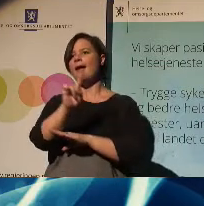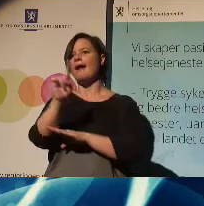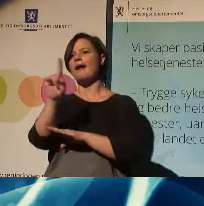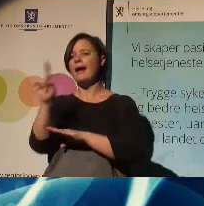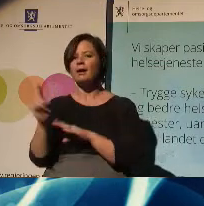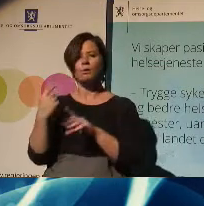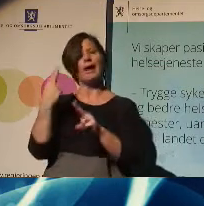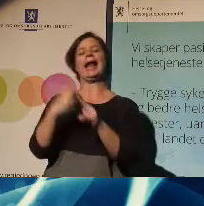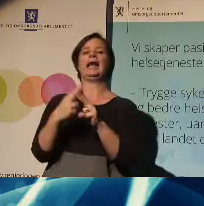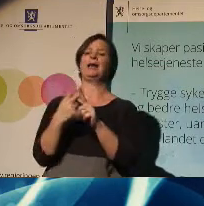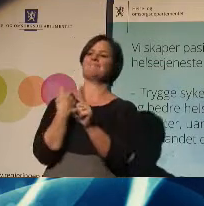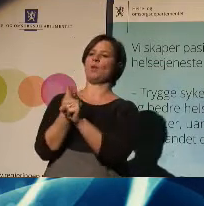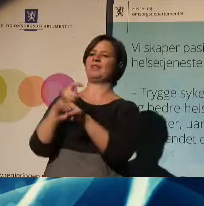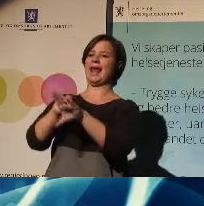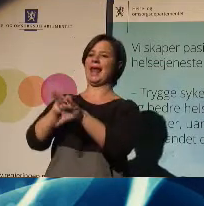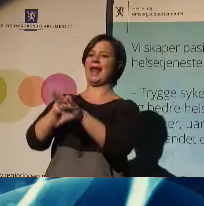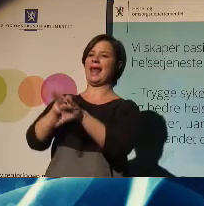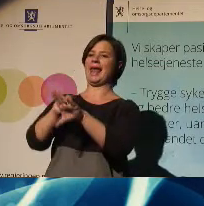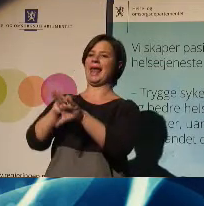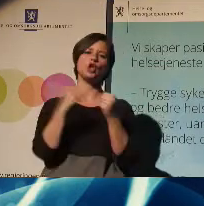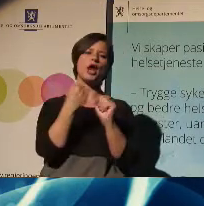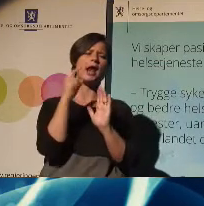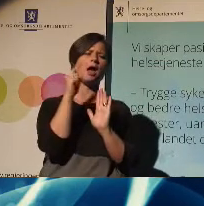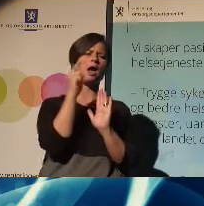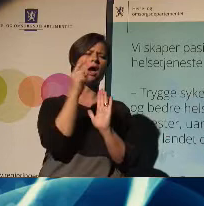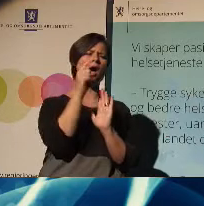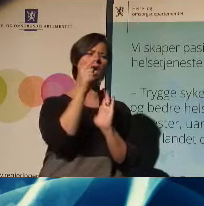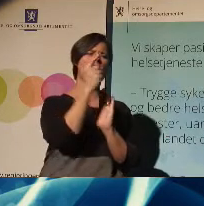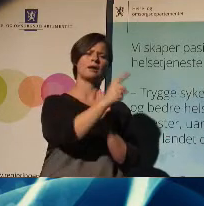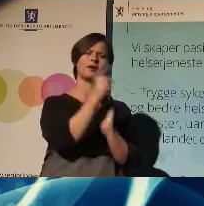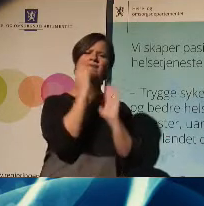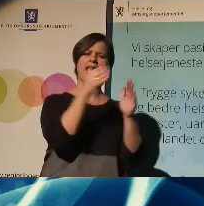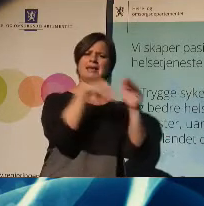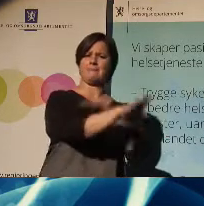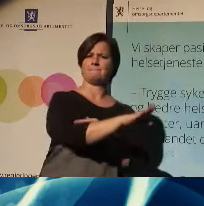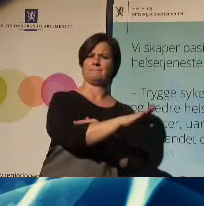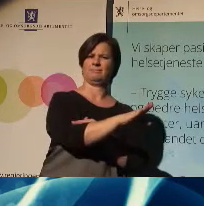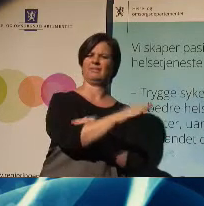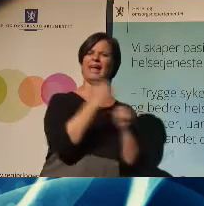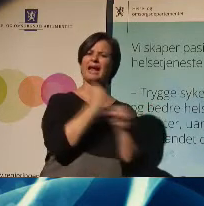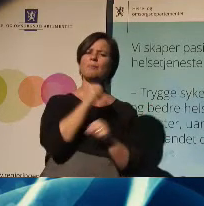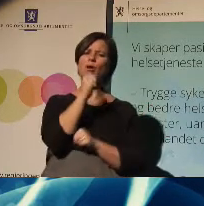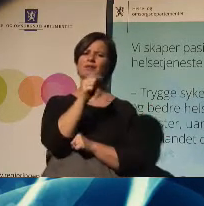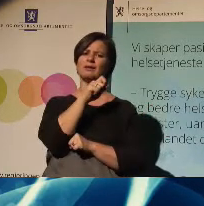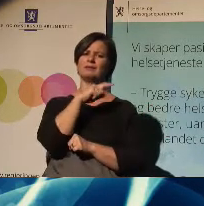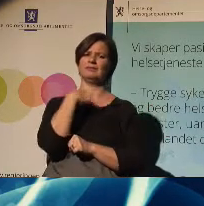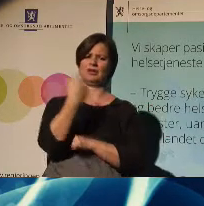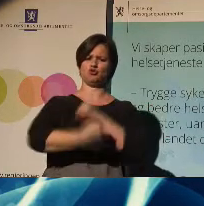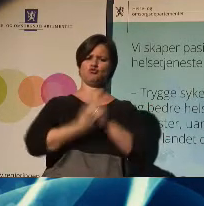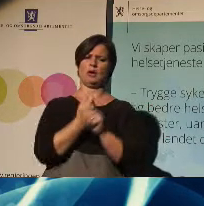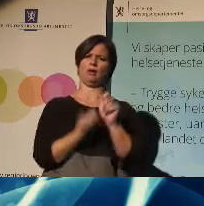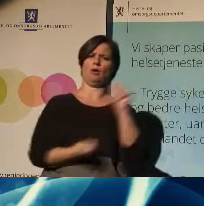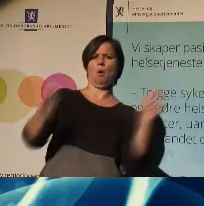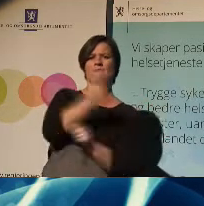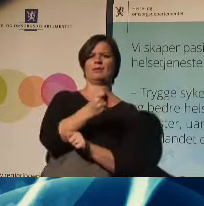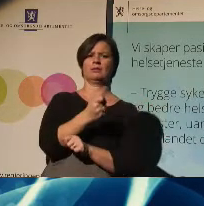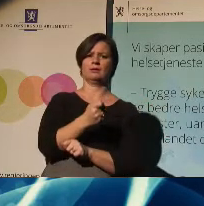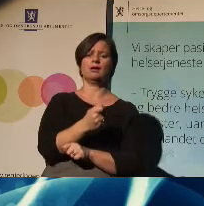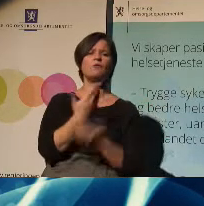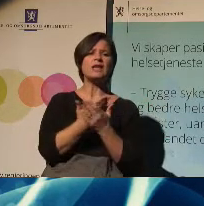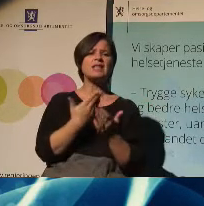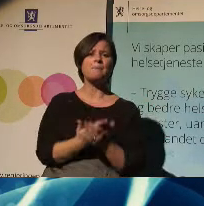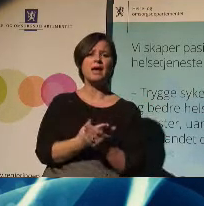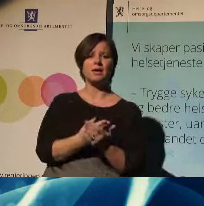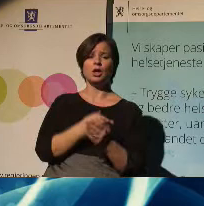home. It's really the wrong way around. And now imagine, we talked about Kees Verkerk. Kees